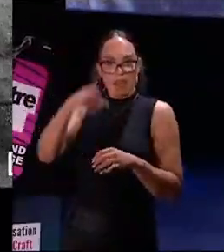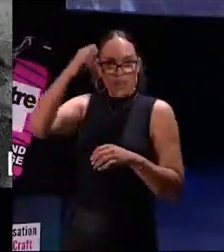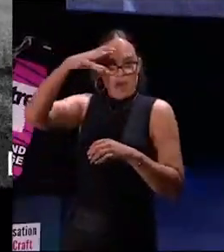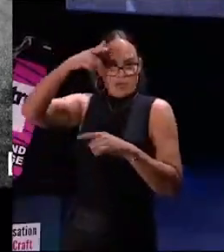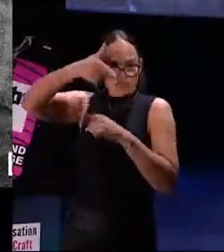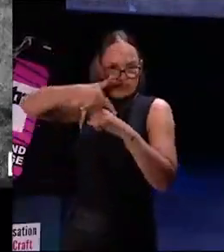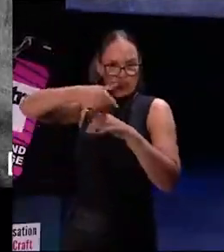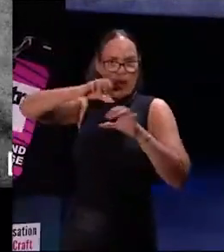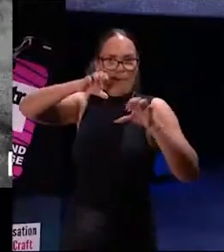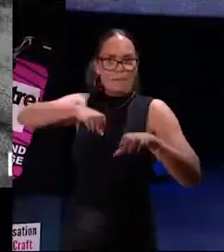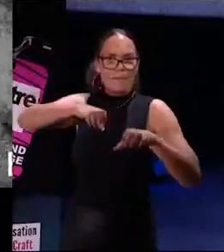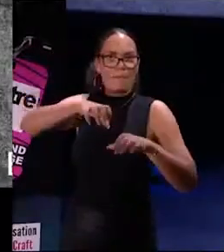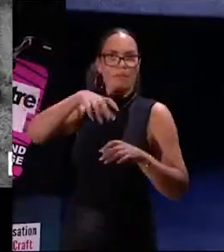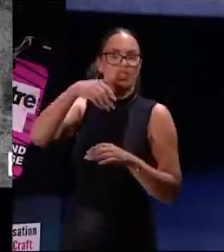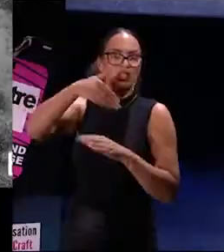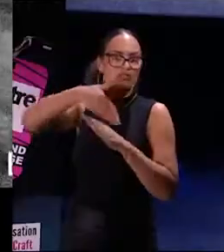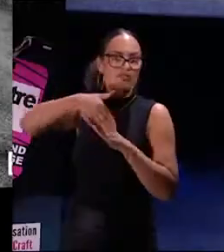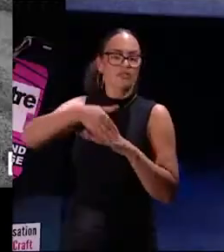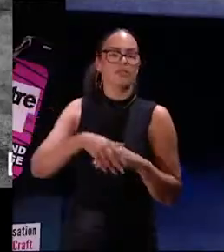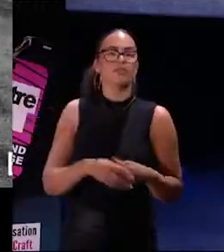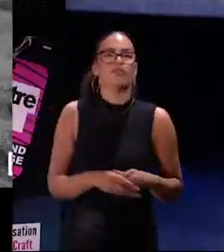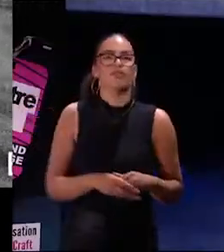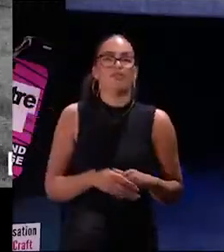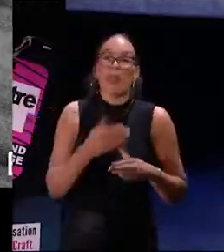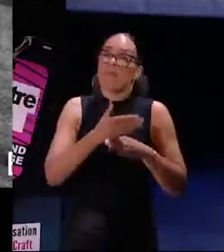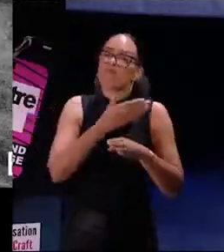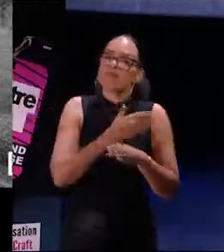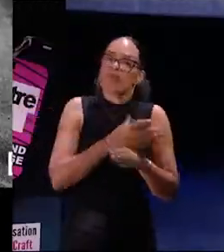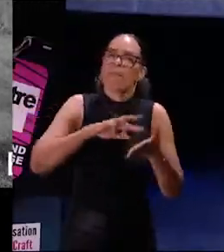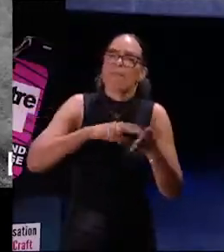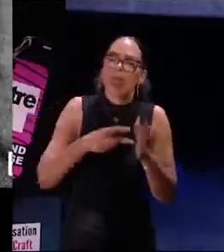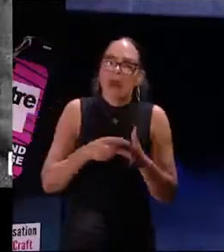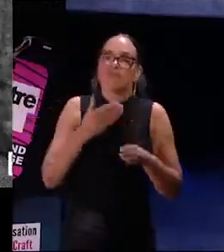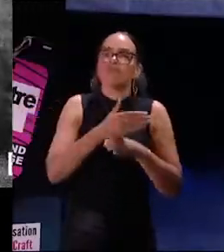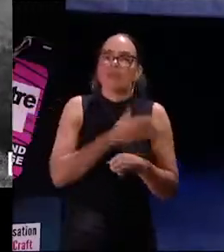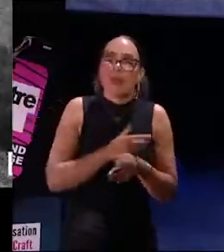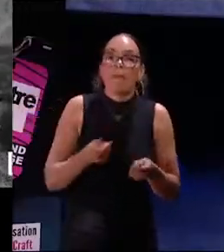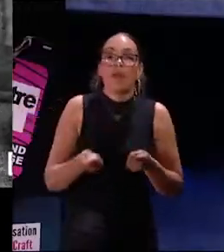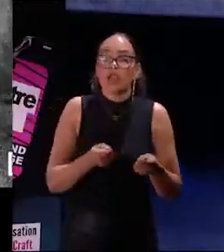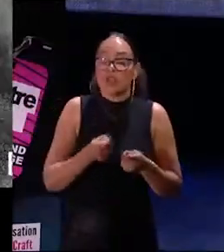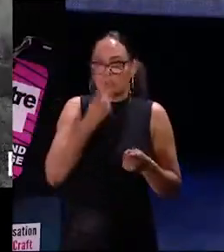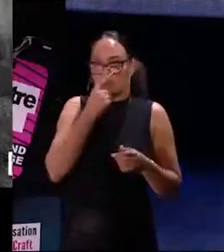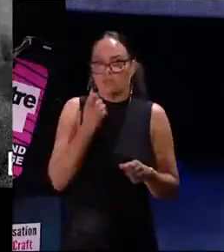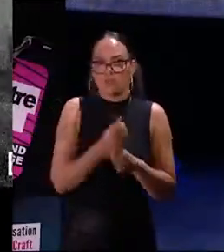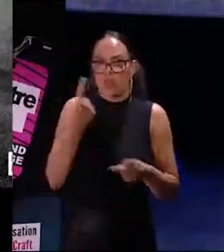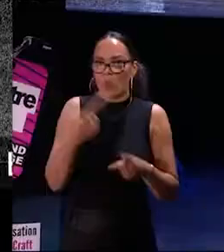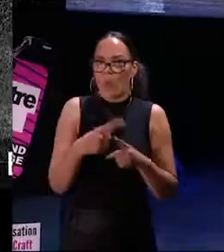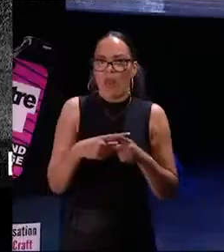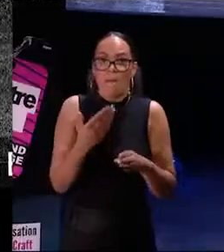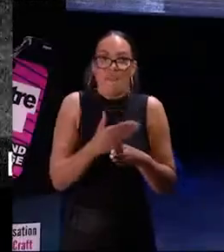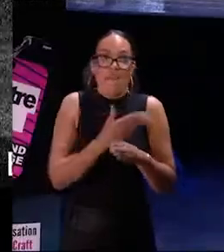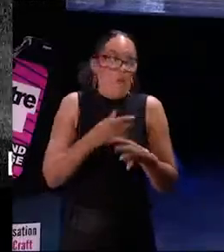position on the stage, and therefore doing a lot of that pre-production and planning well before you actually get into the venue